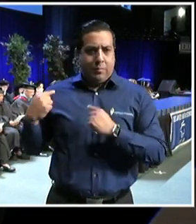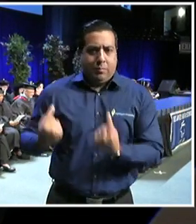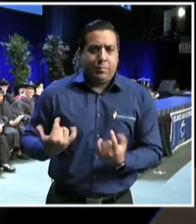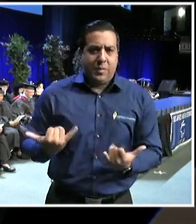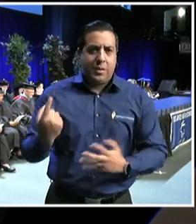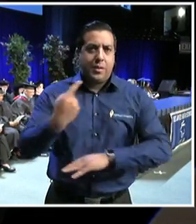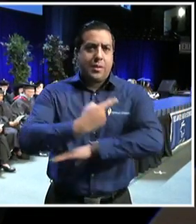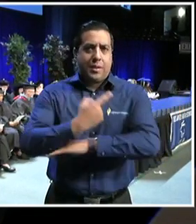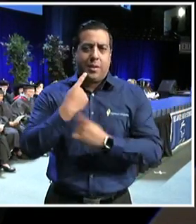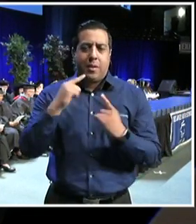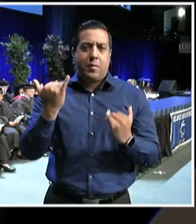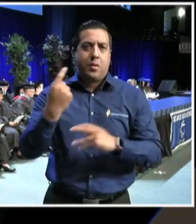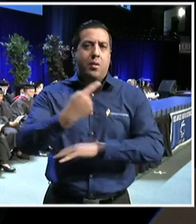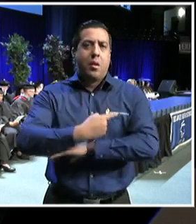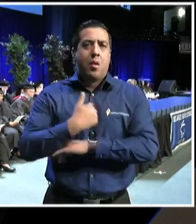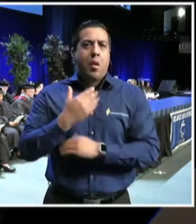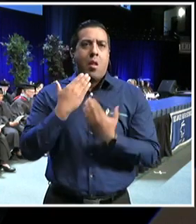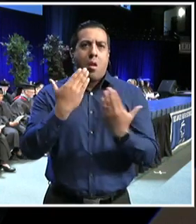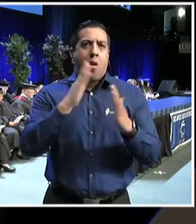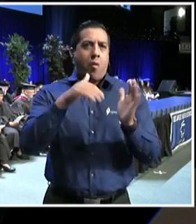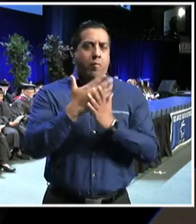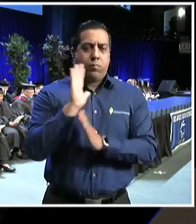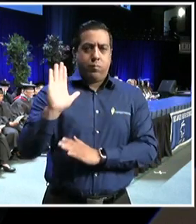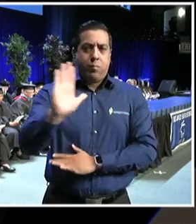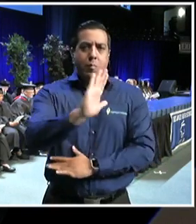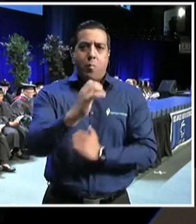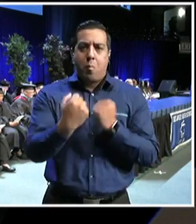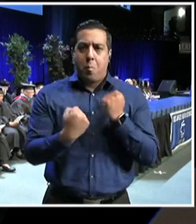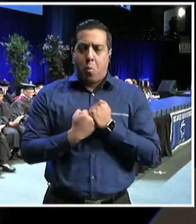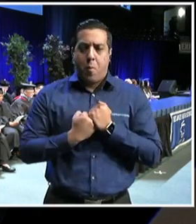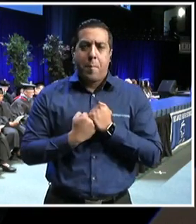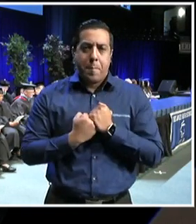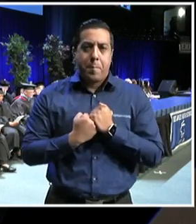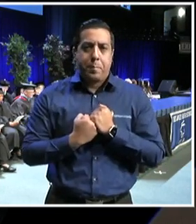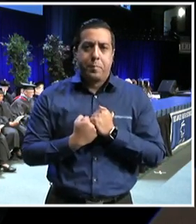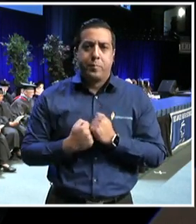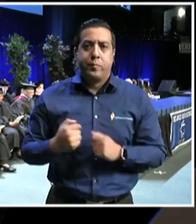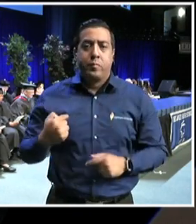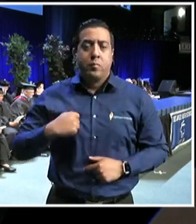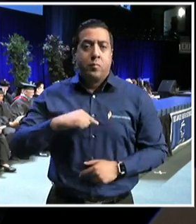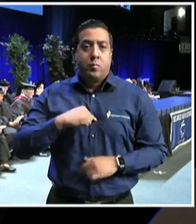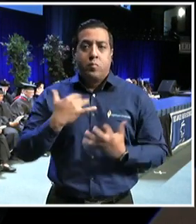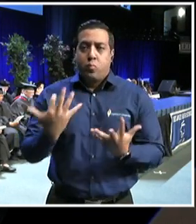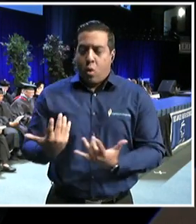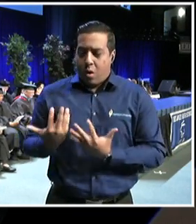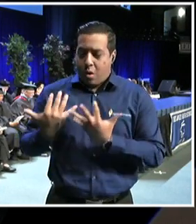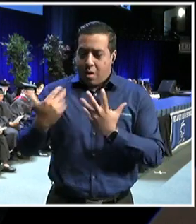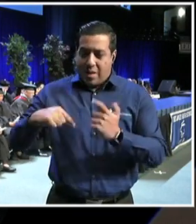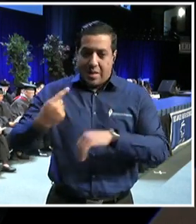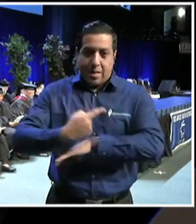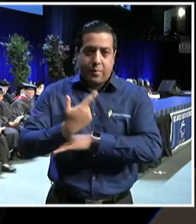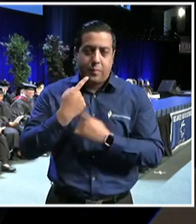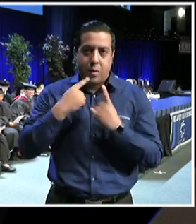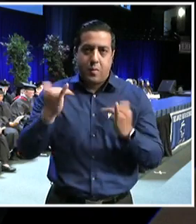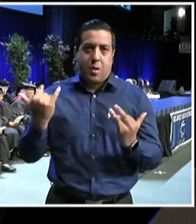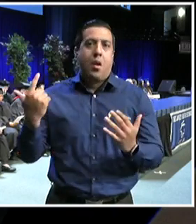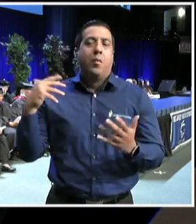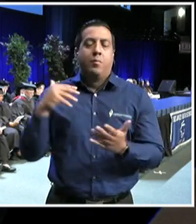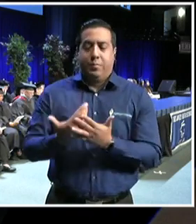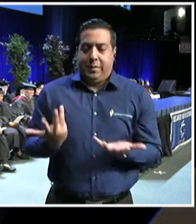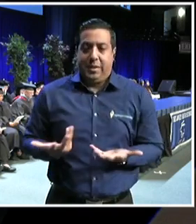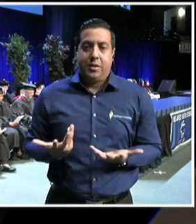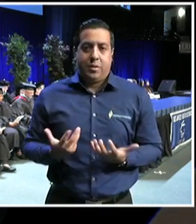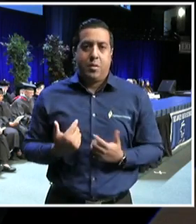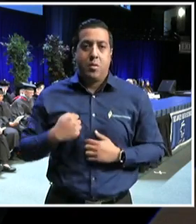today. We thank you for your great support. We have been waiting for this day, and this day is here now.